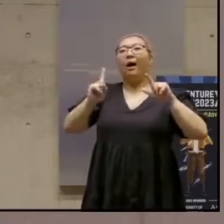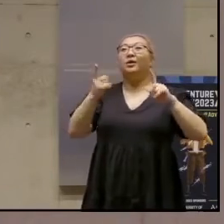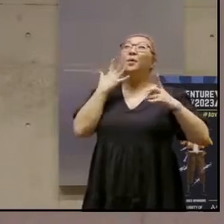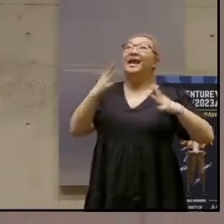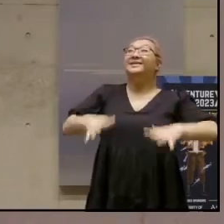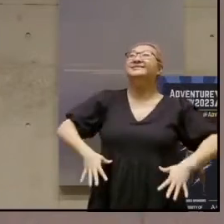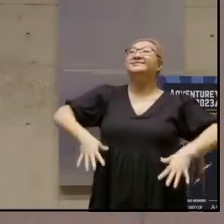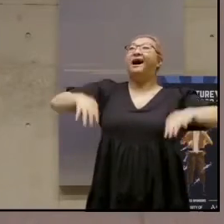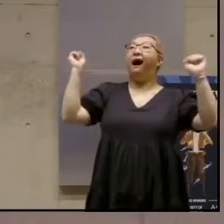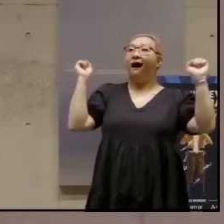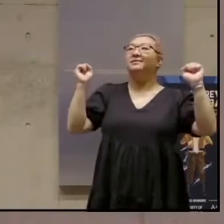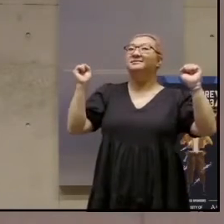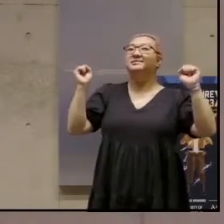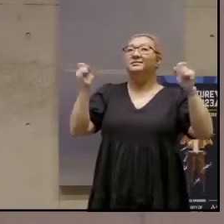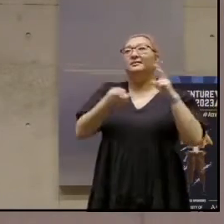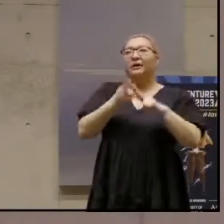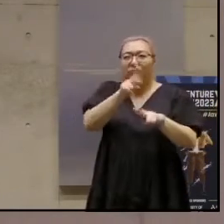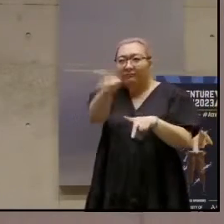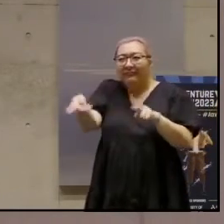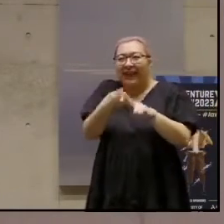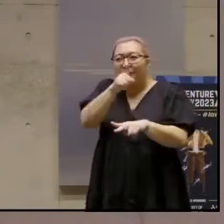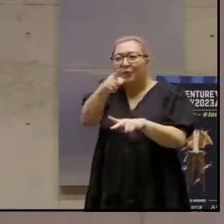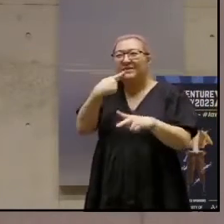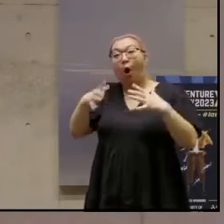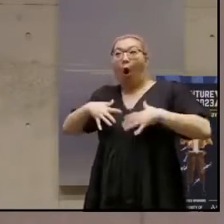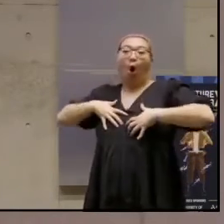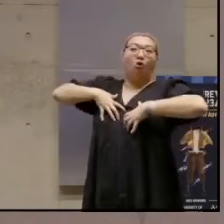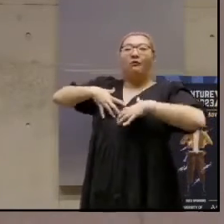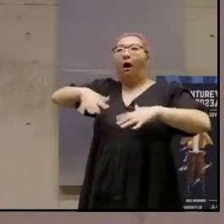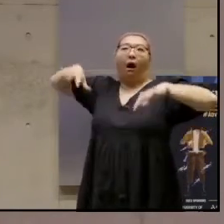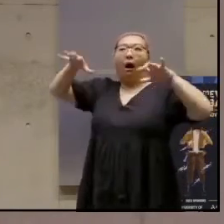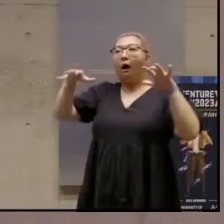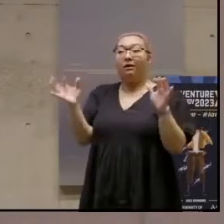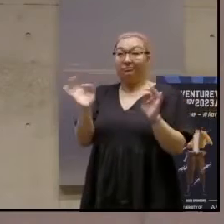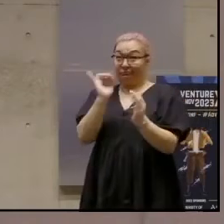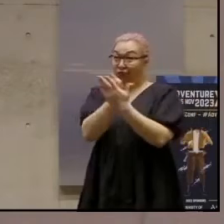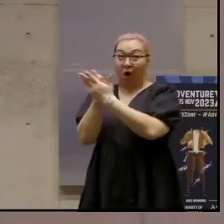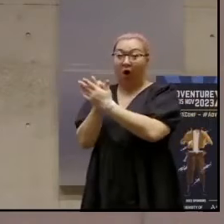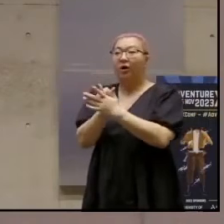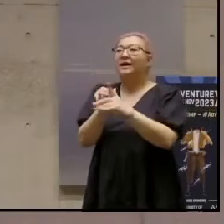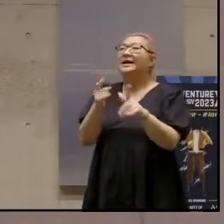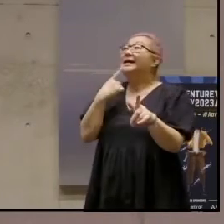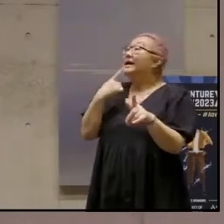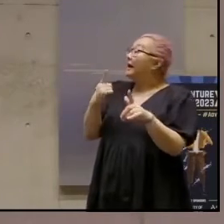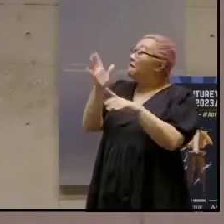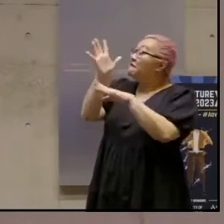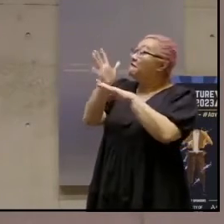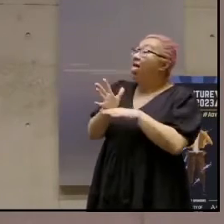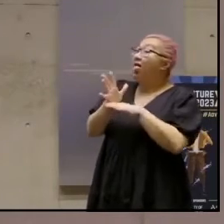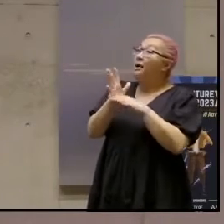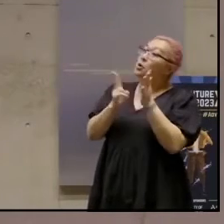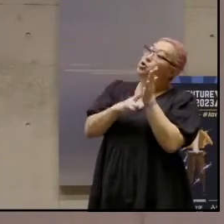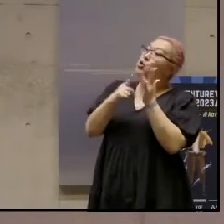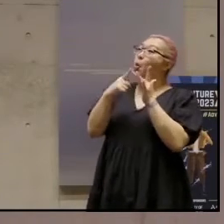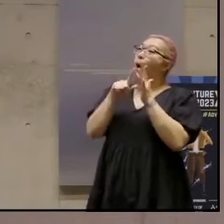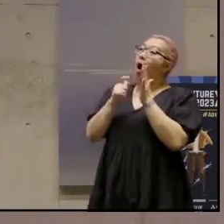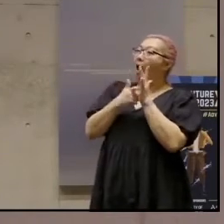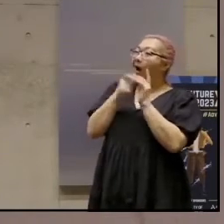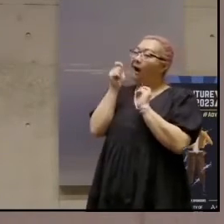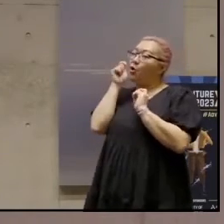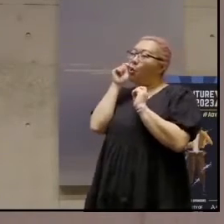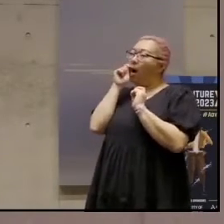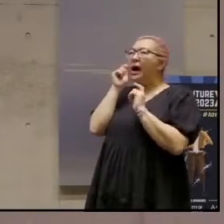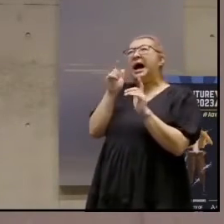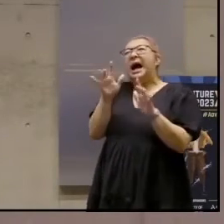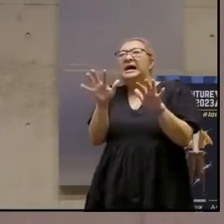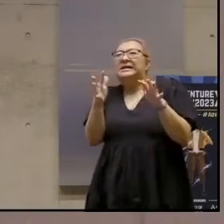you say horror movie, you're 100% wrong. Film noir. Ish. Not really. Be more, I should say yes, but be more